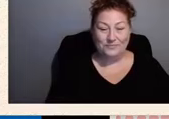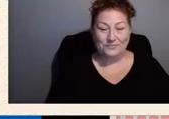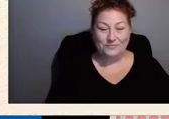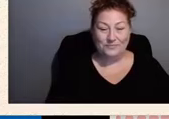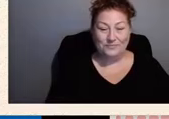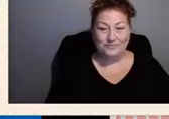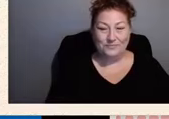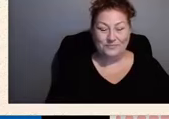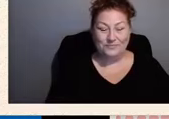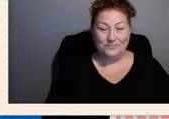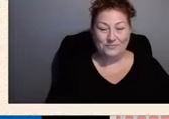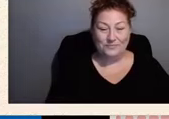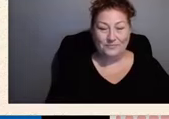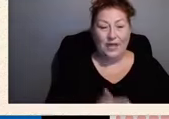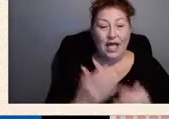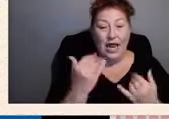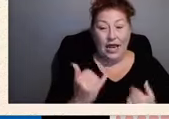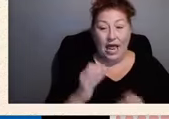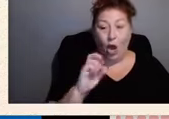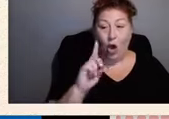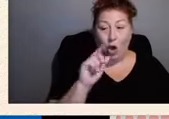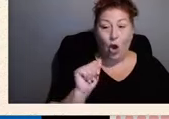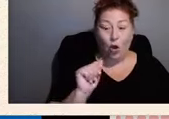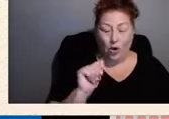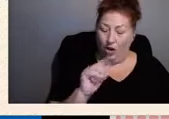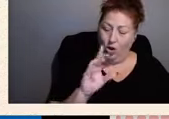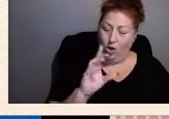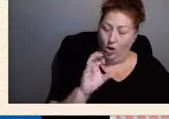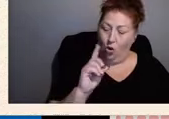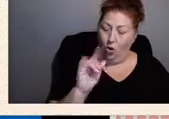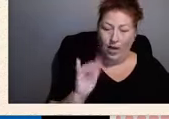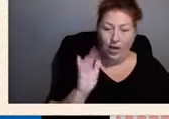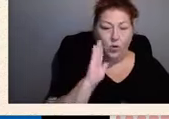And now Cody is going to share her perspective.